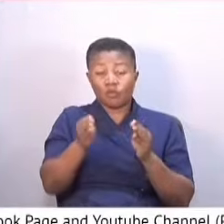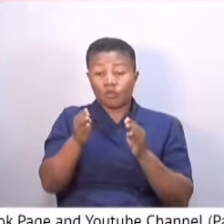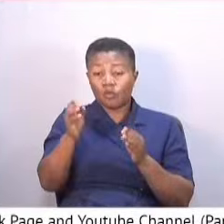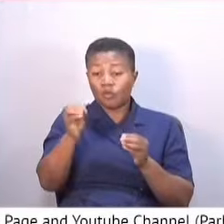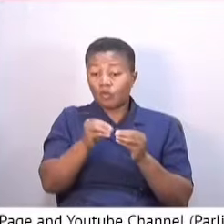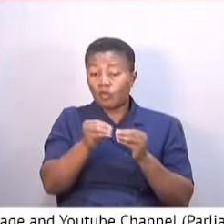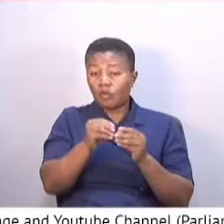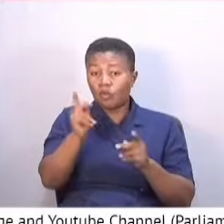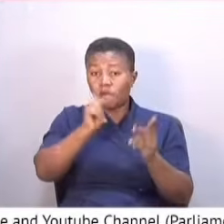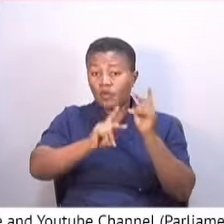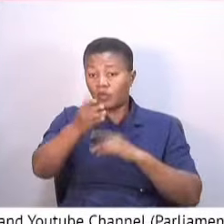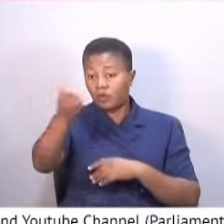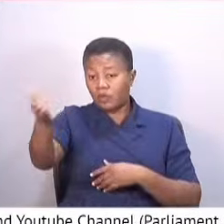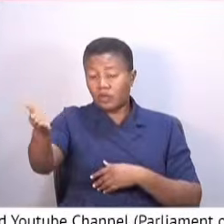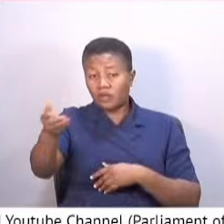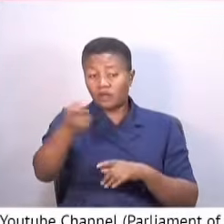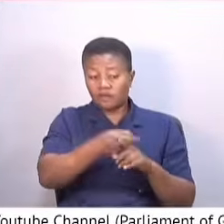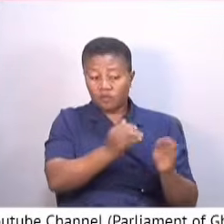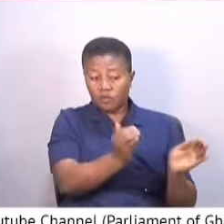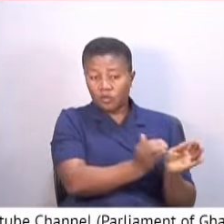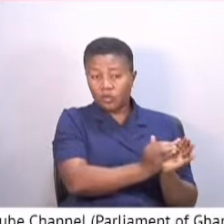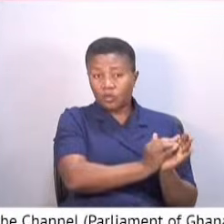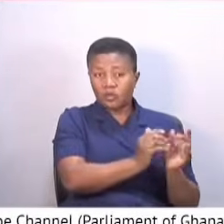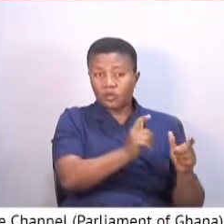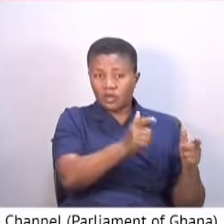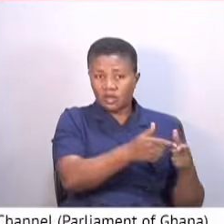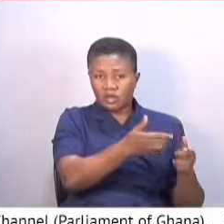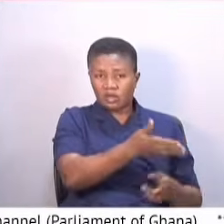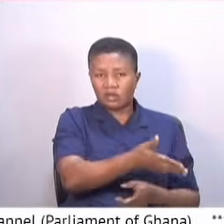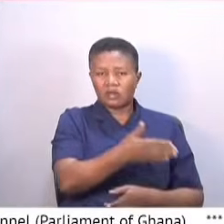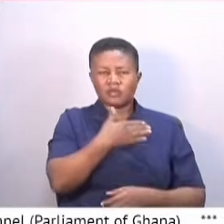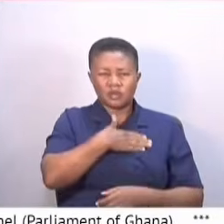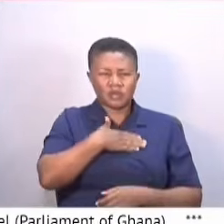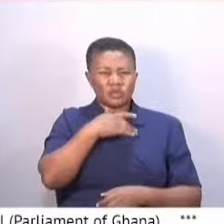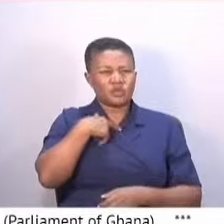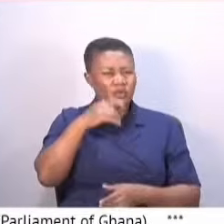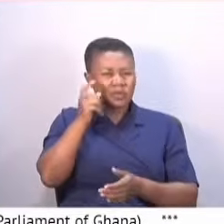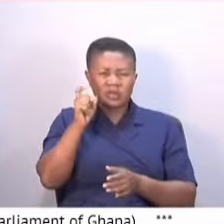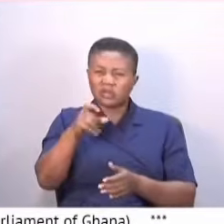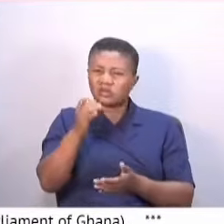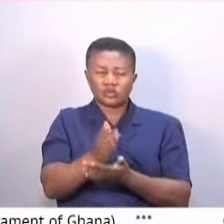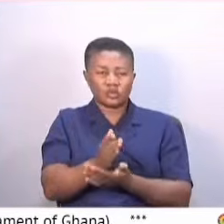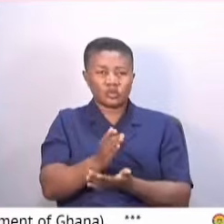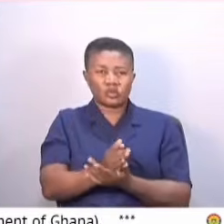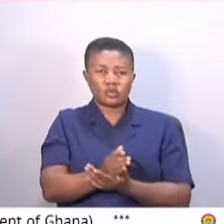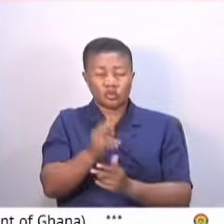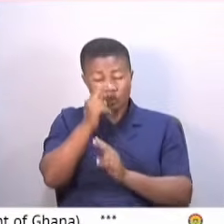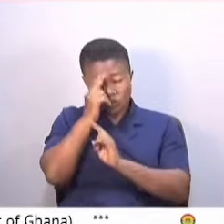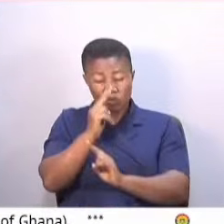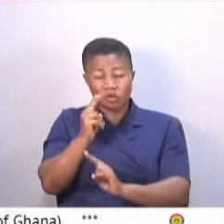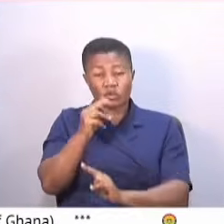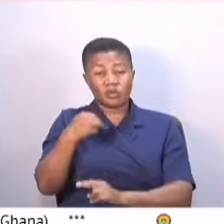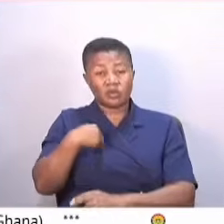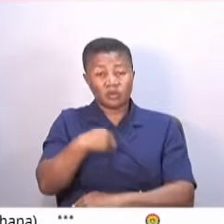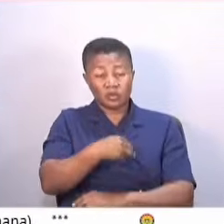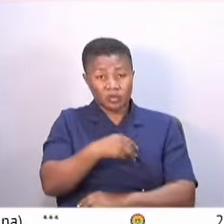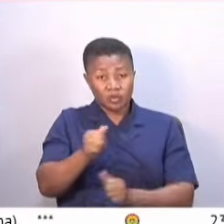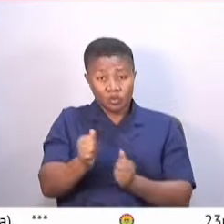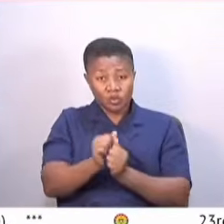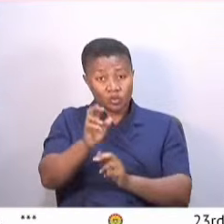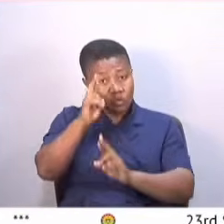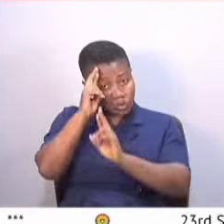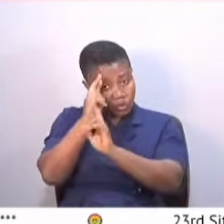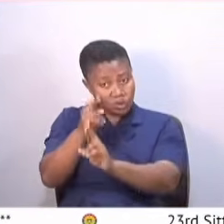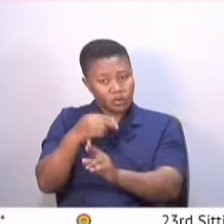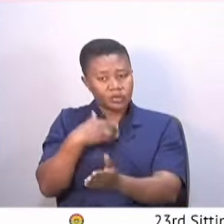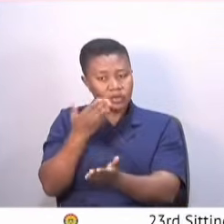than even here. Sometimes we do certain things which create a bad impression. So, honourable member, with all due respect, I am pleading